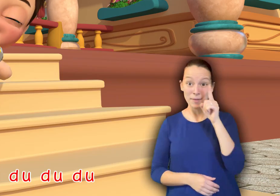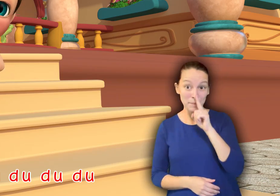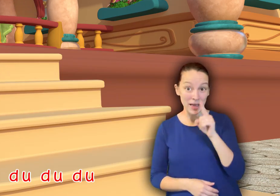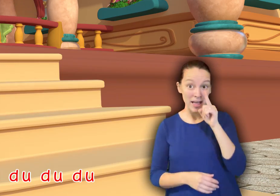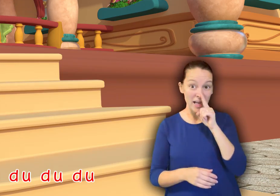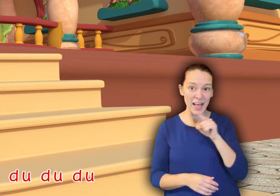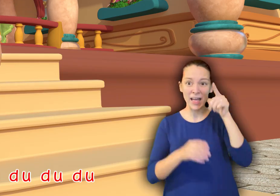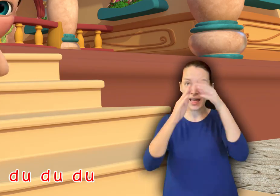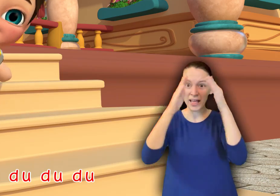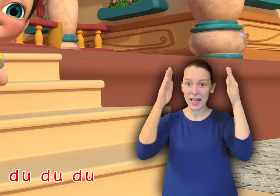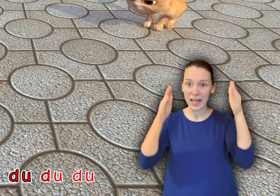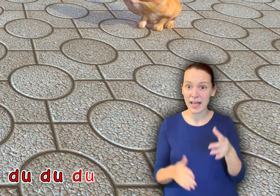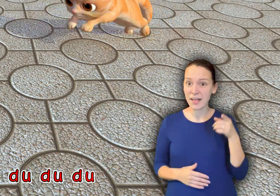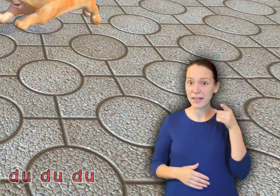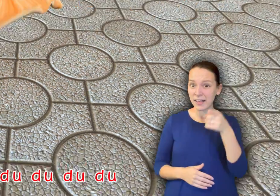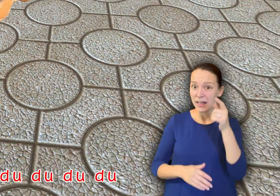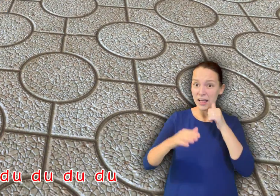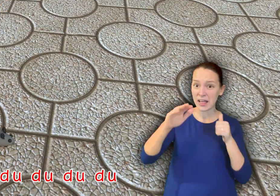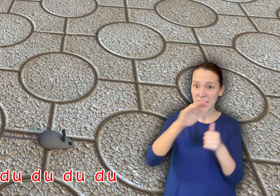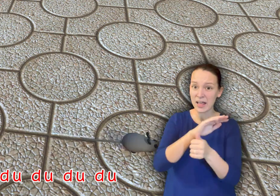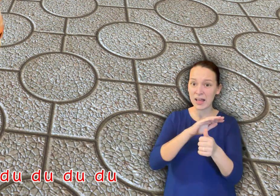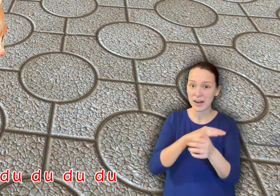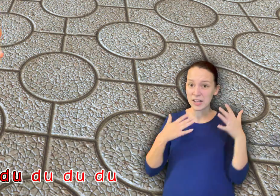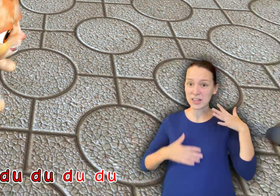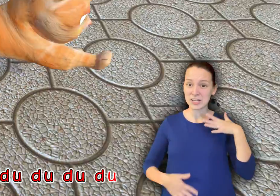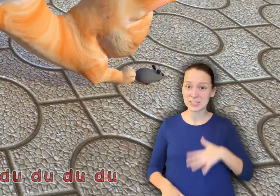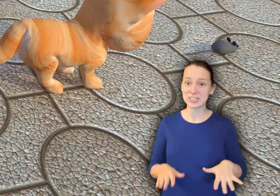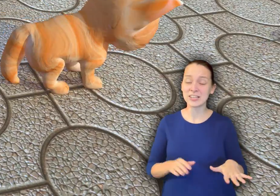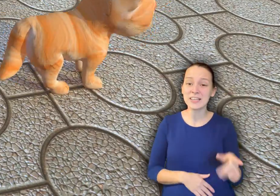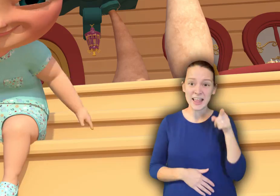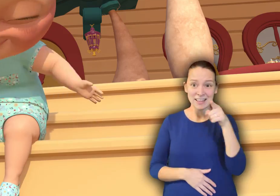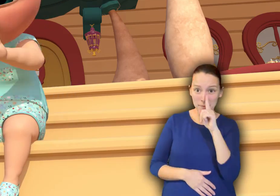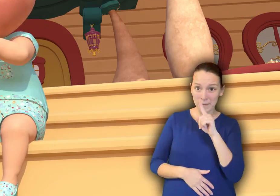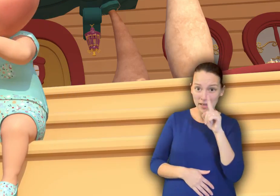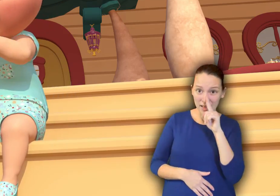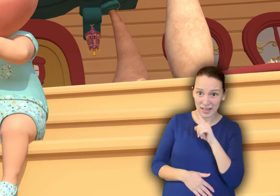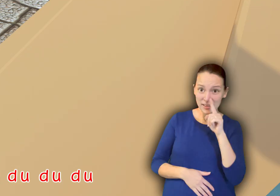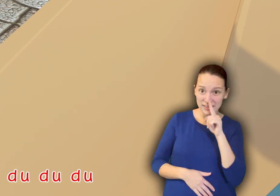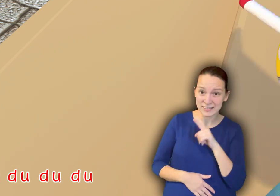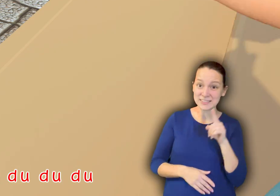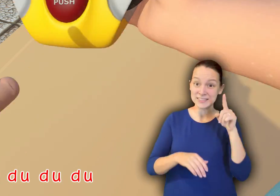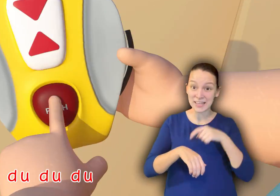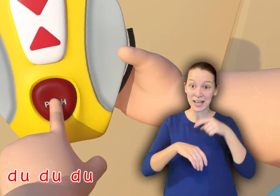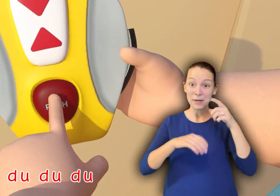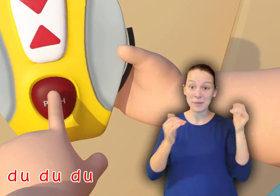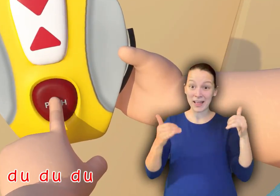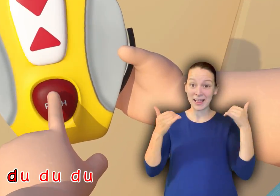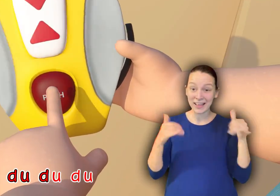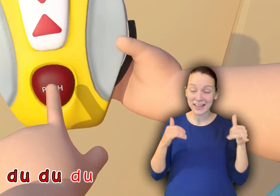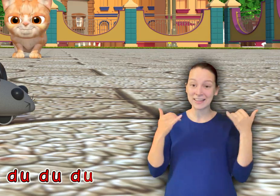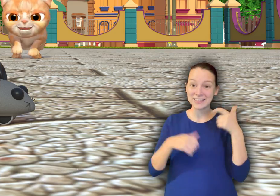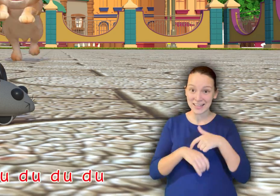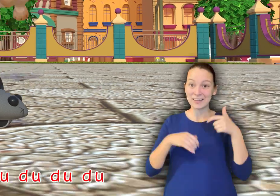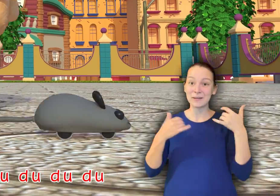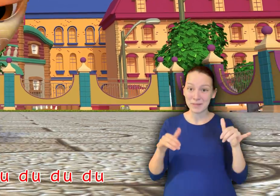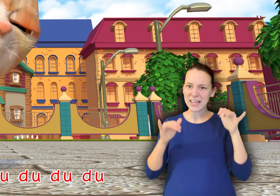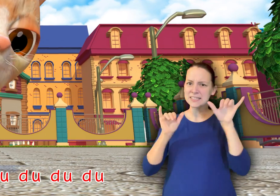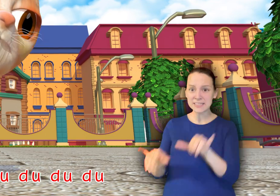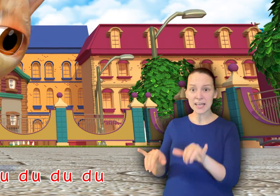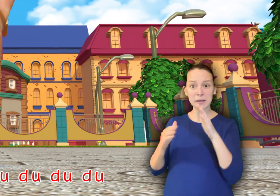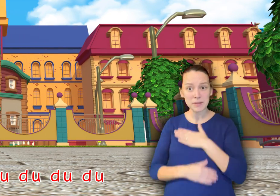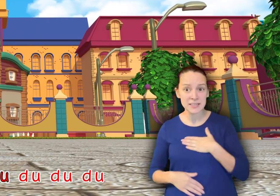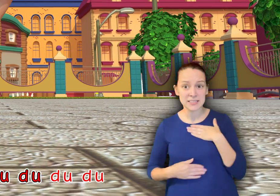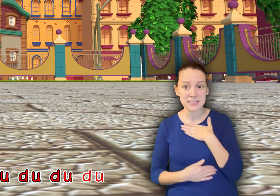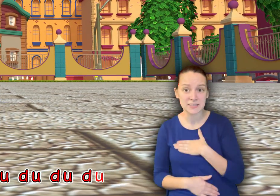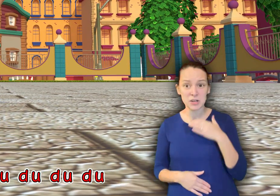m in the house under the blous a little mouse time to play